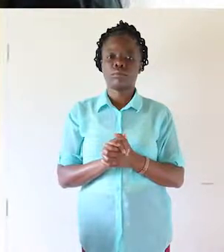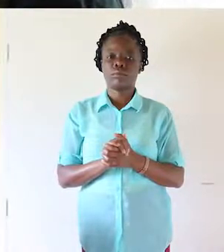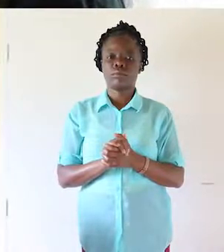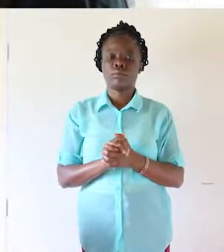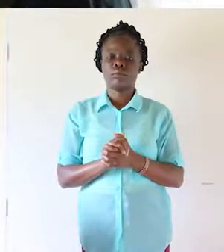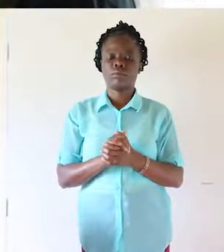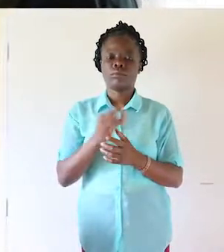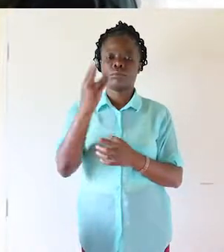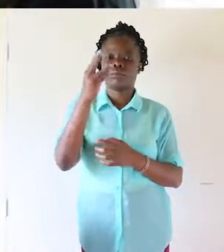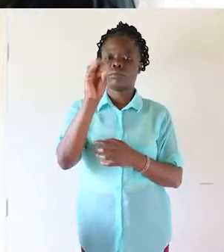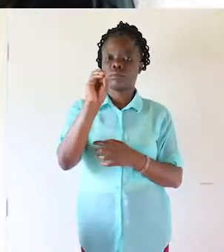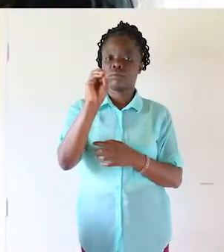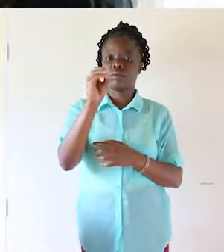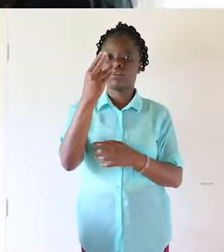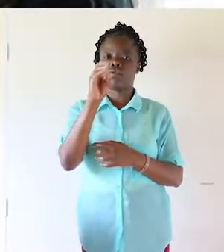Where is 40?